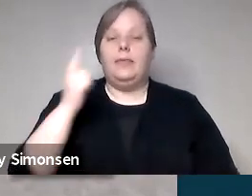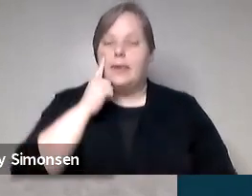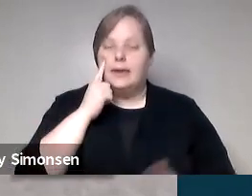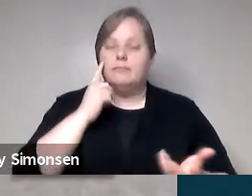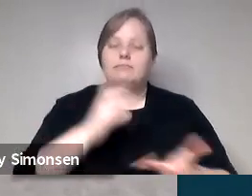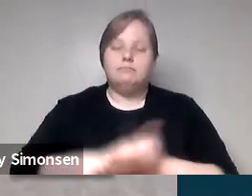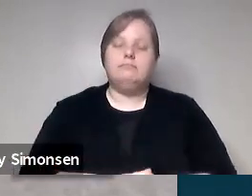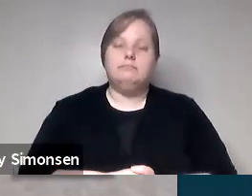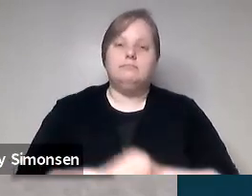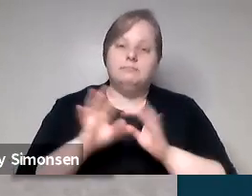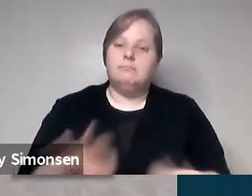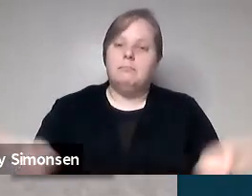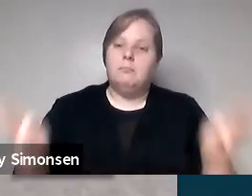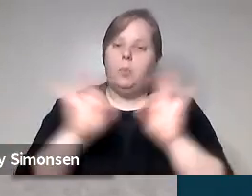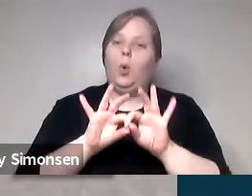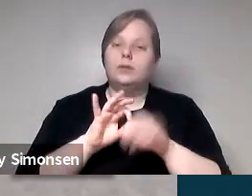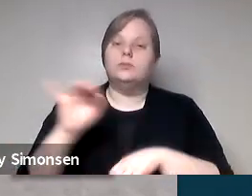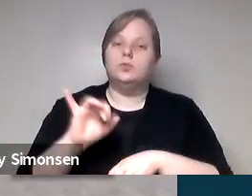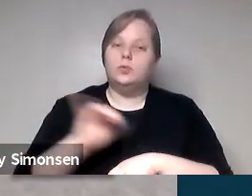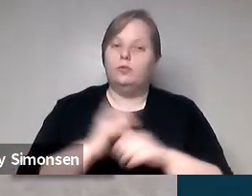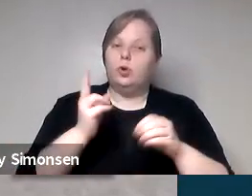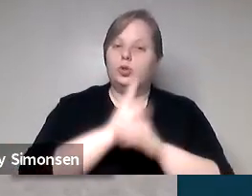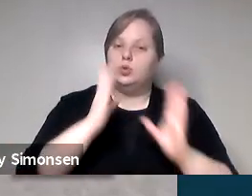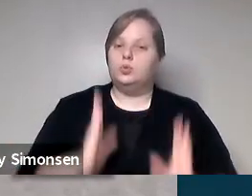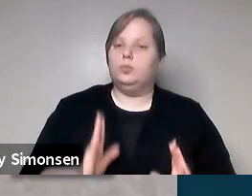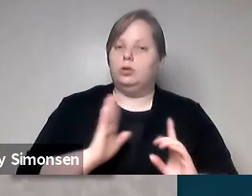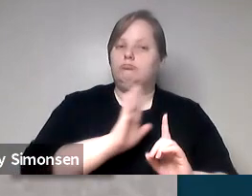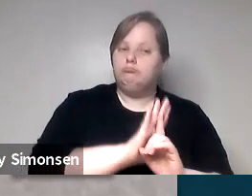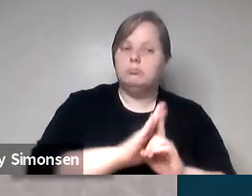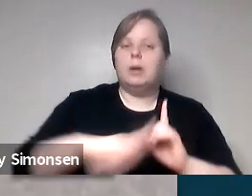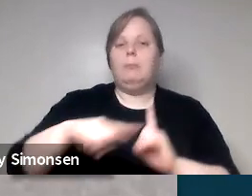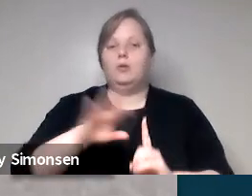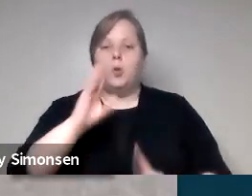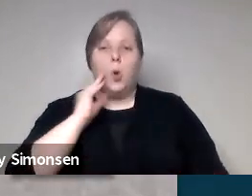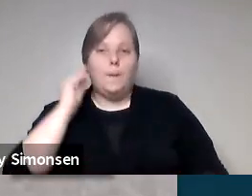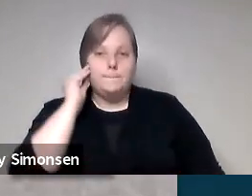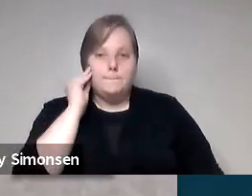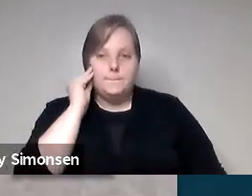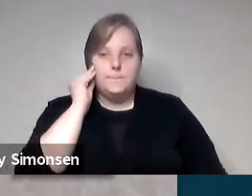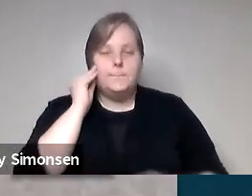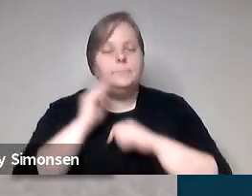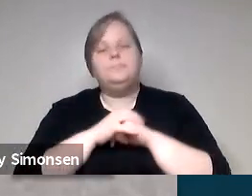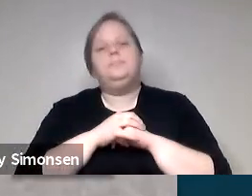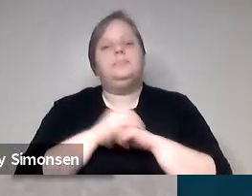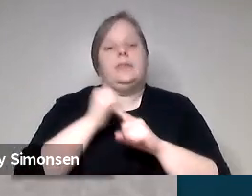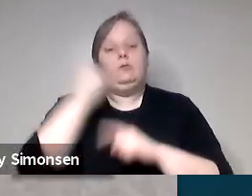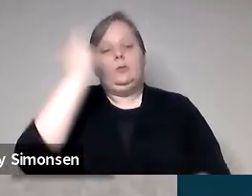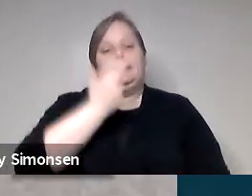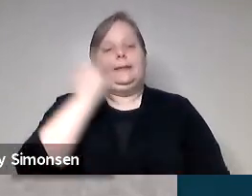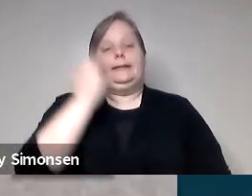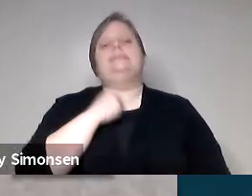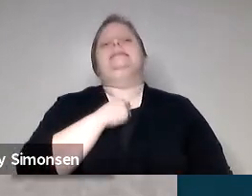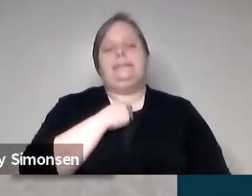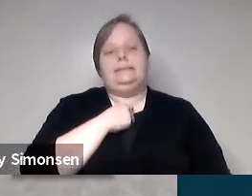really important thing for the consumer, for you in your home, that you realize that you don't want